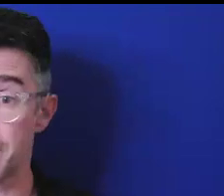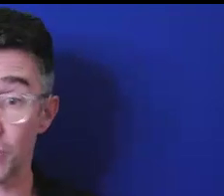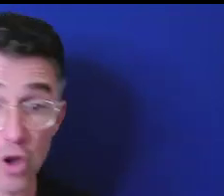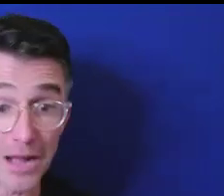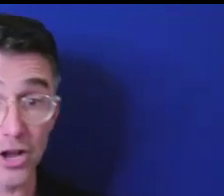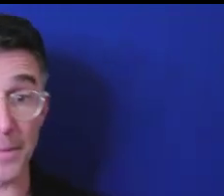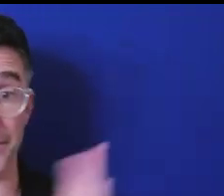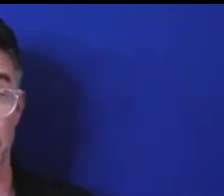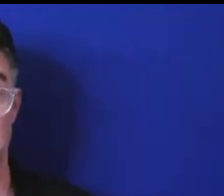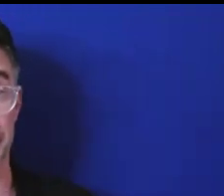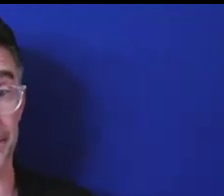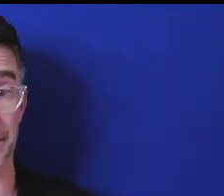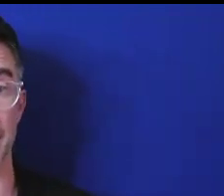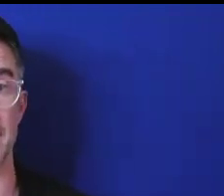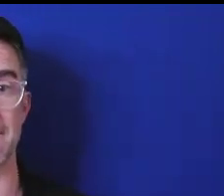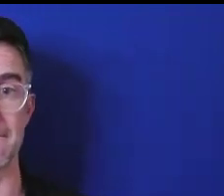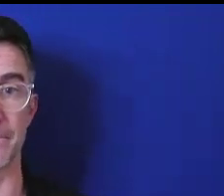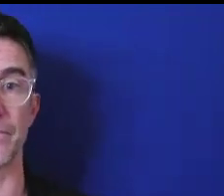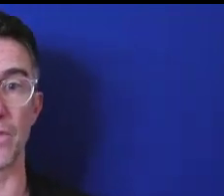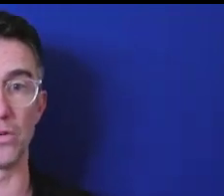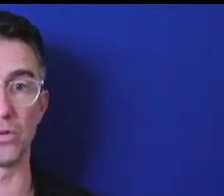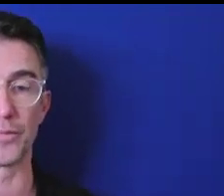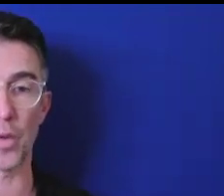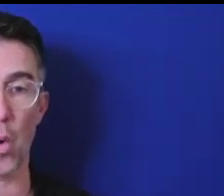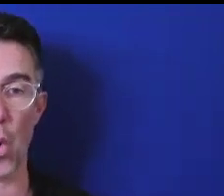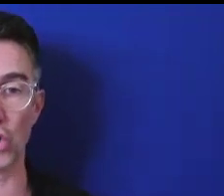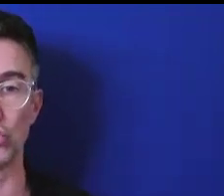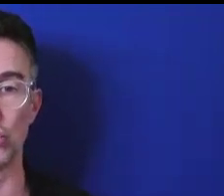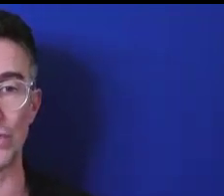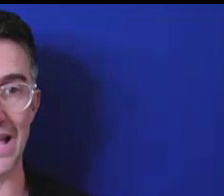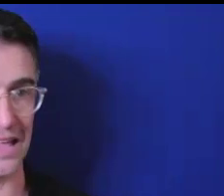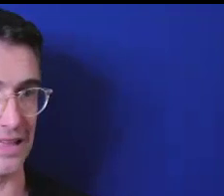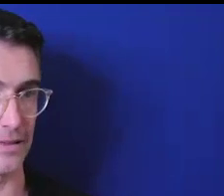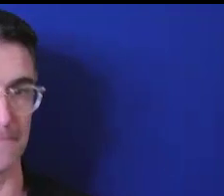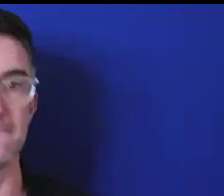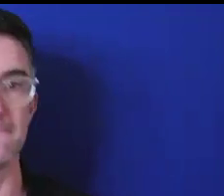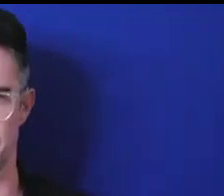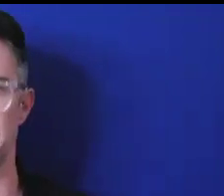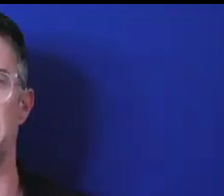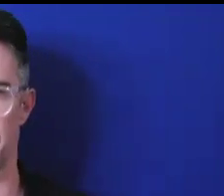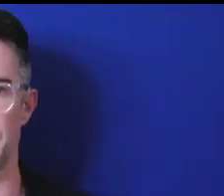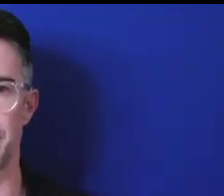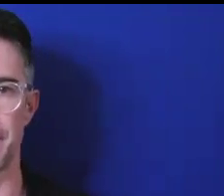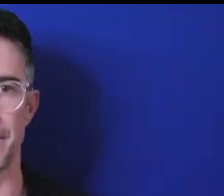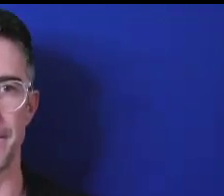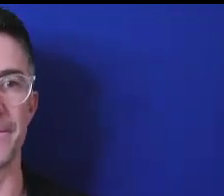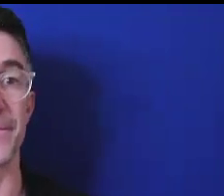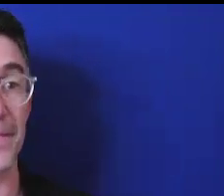Andrey? Yes, thank you very much for the very thoughtful question. So we try to answer